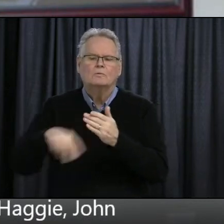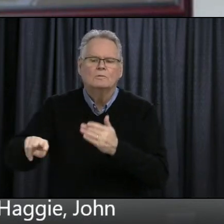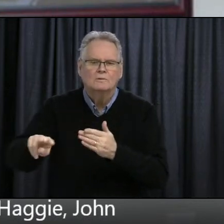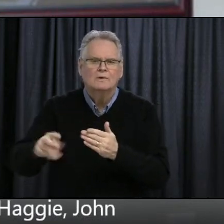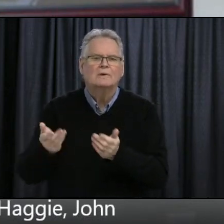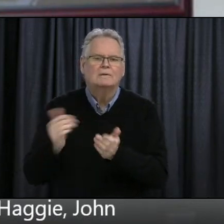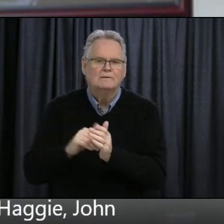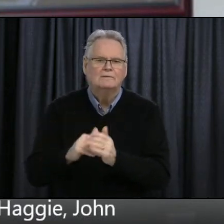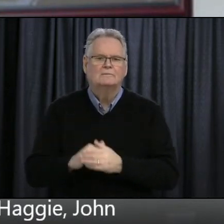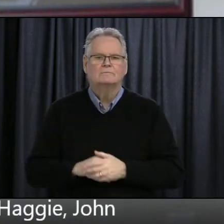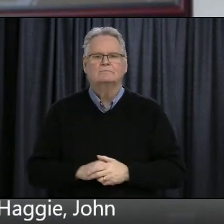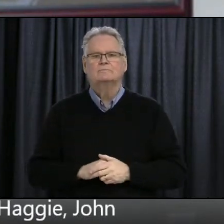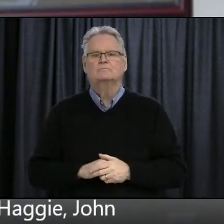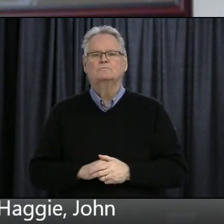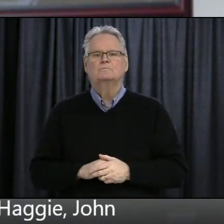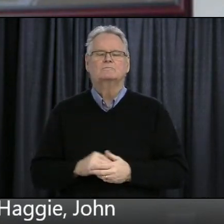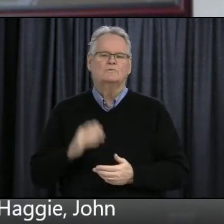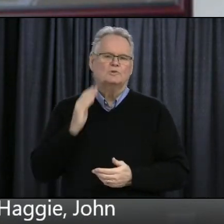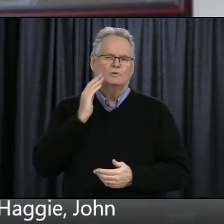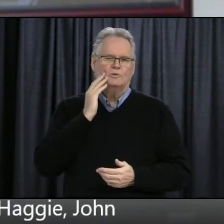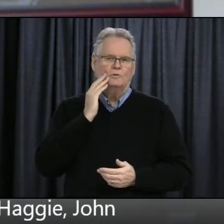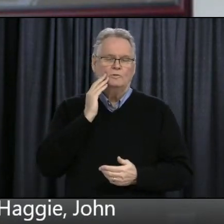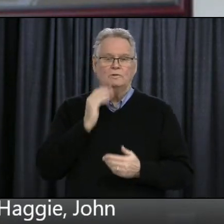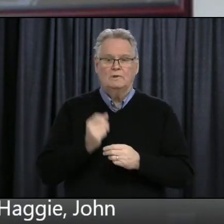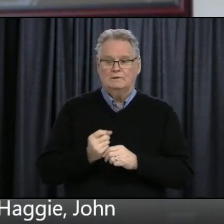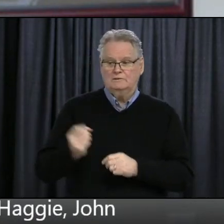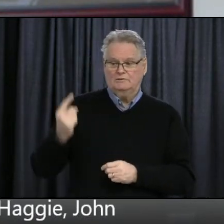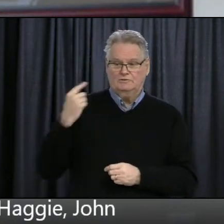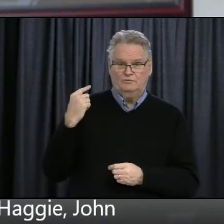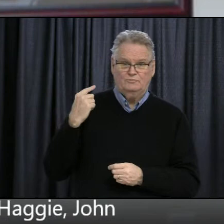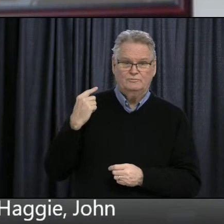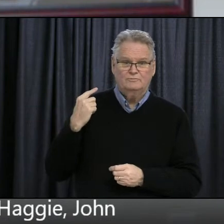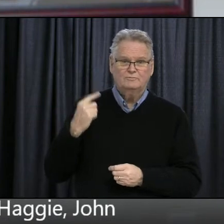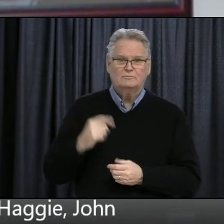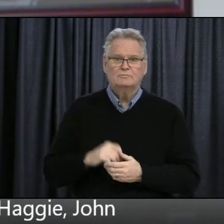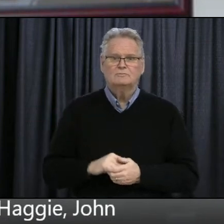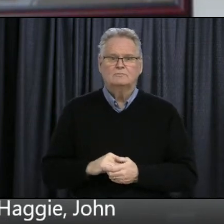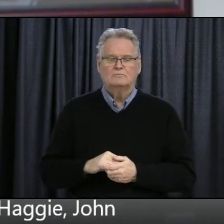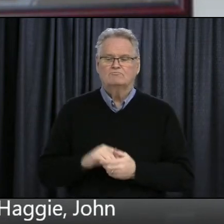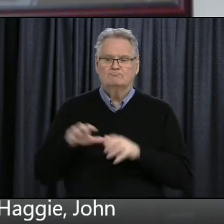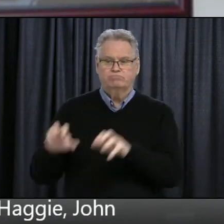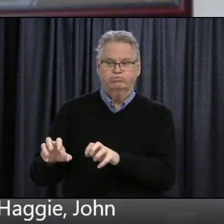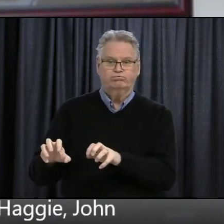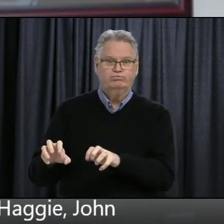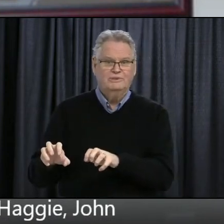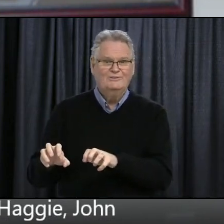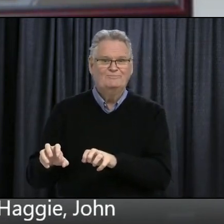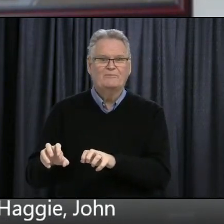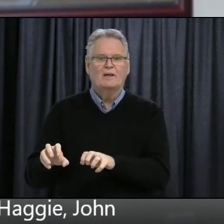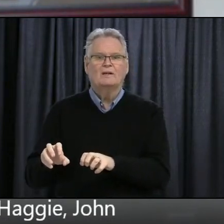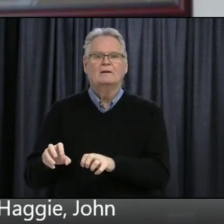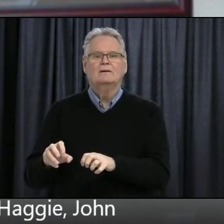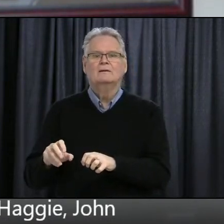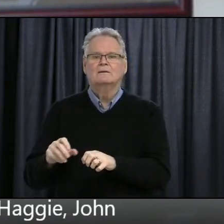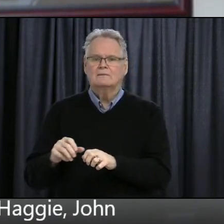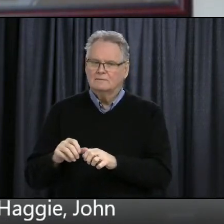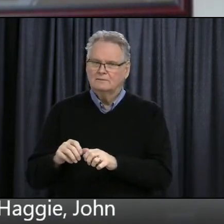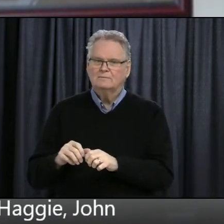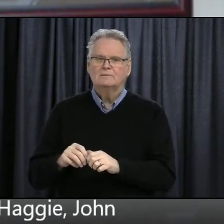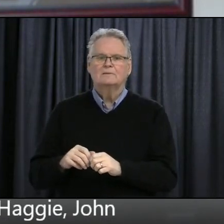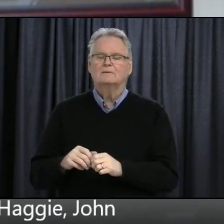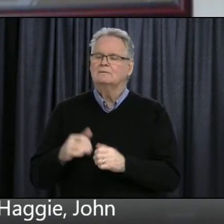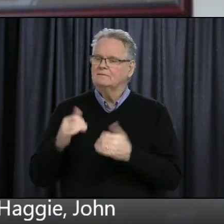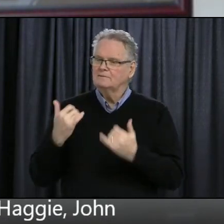working again now. Those tried and tested public health measures that Dr. Fitzgerald has repeatedly mentioned and that public